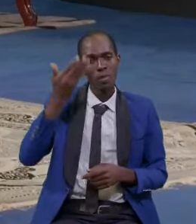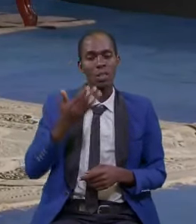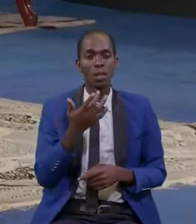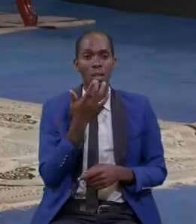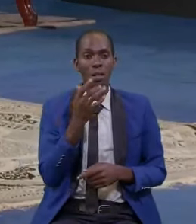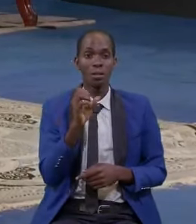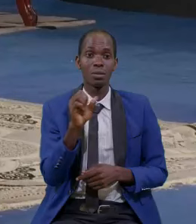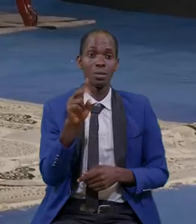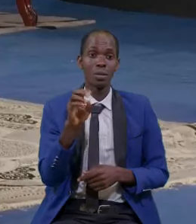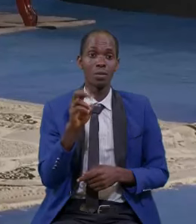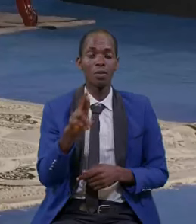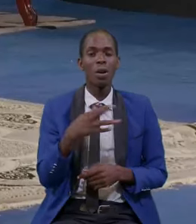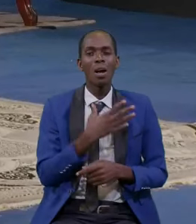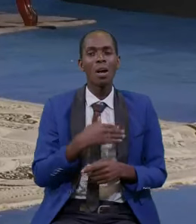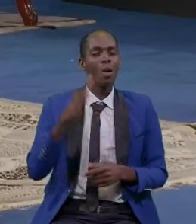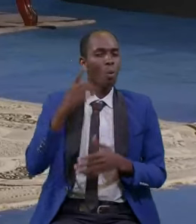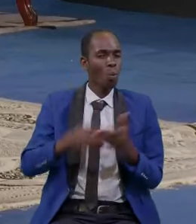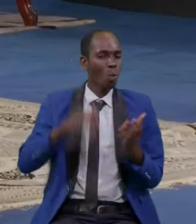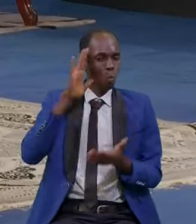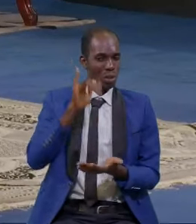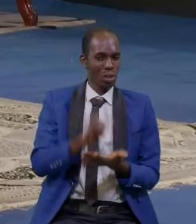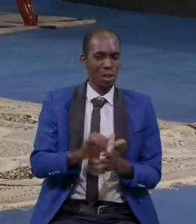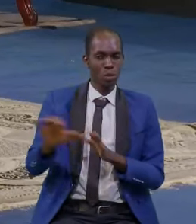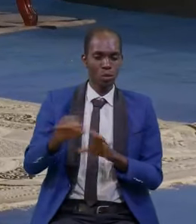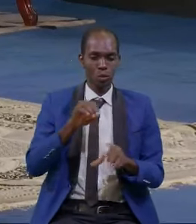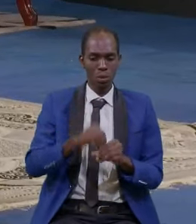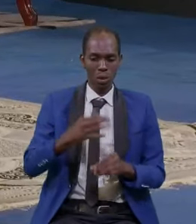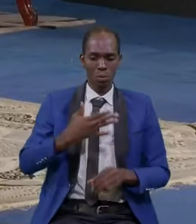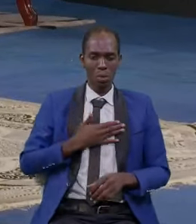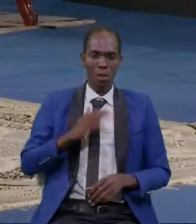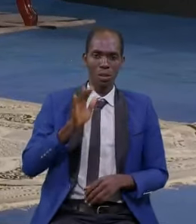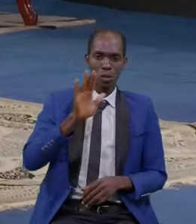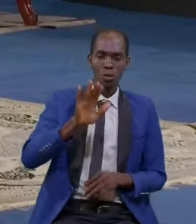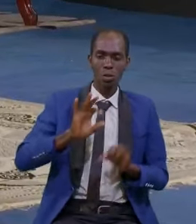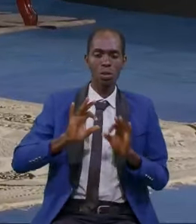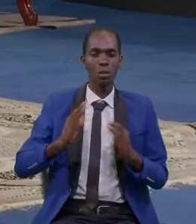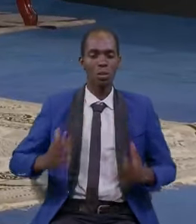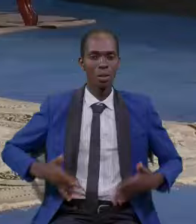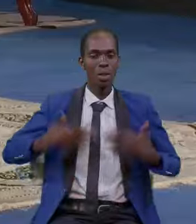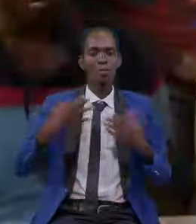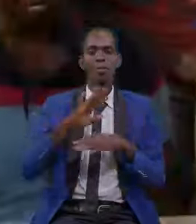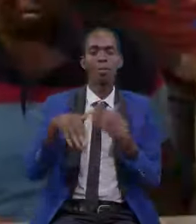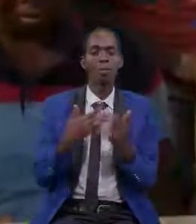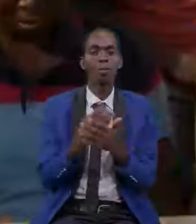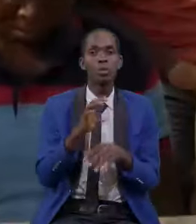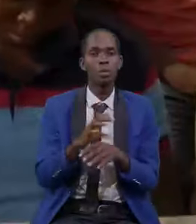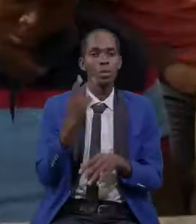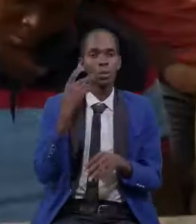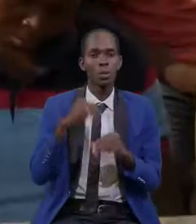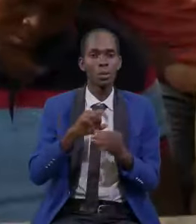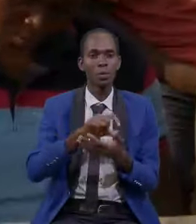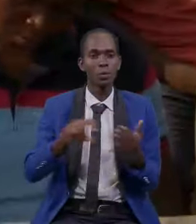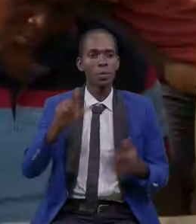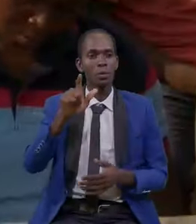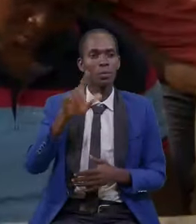my life, in the life of the believer, in the life of the church? Look at verse 25. In verse 25,